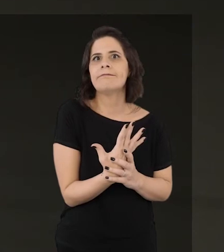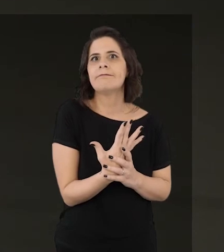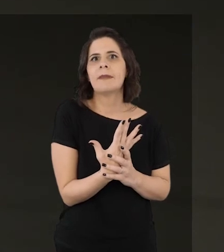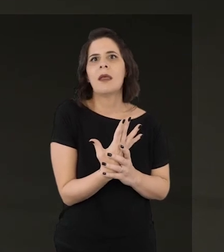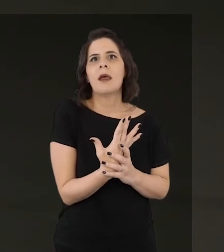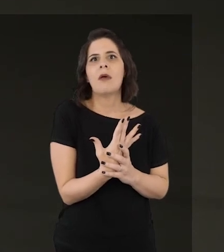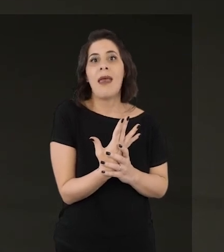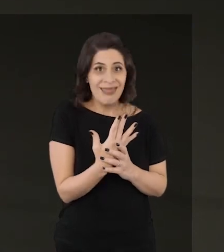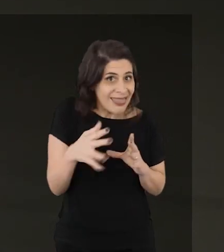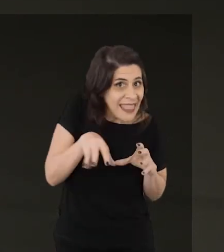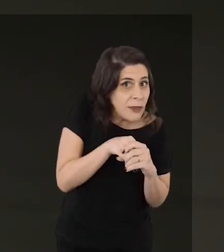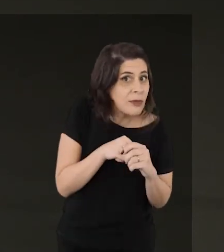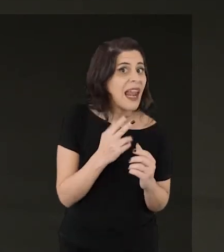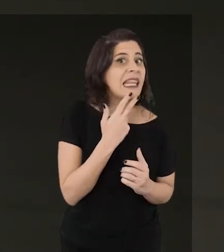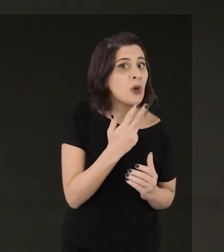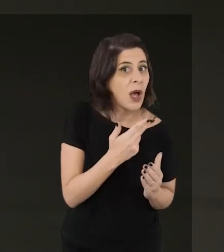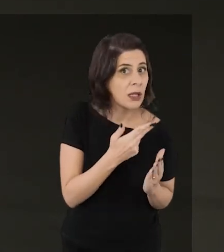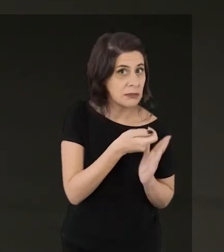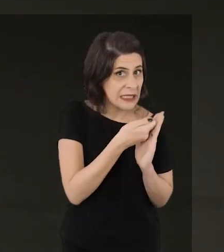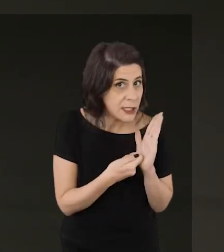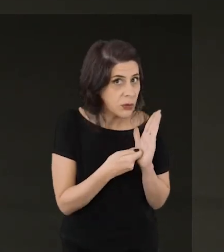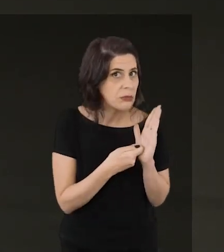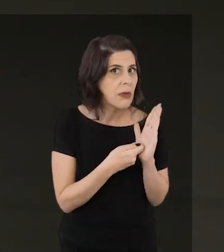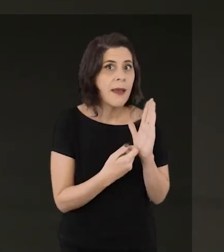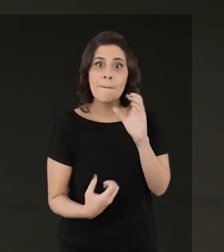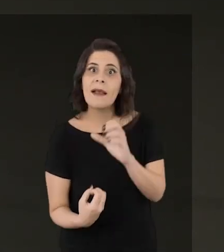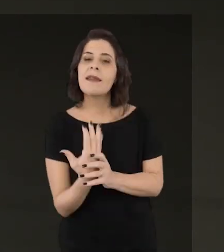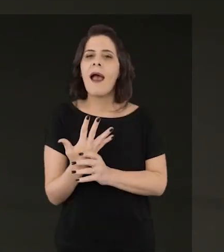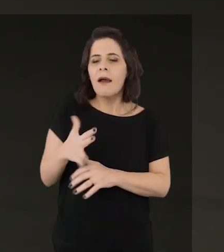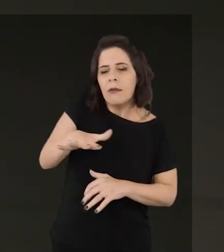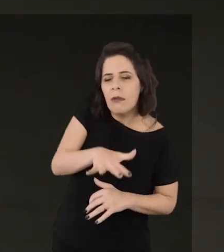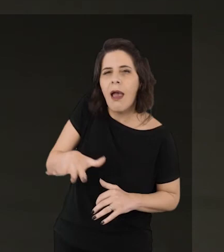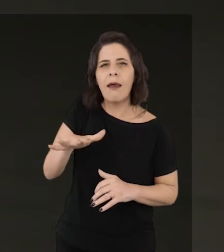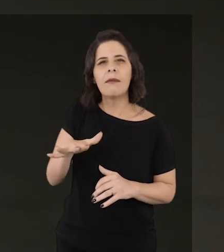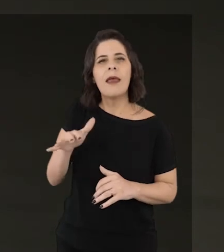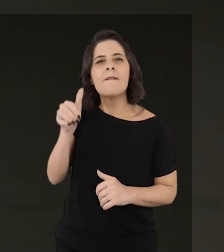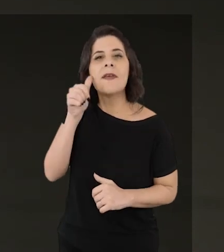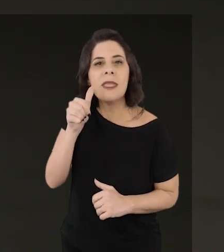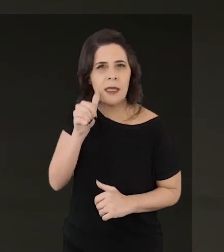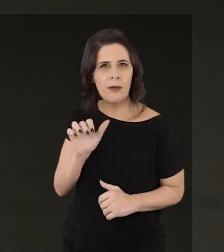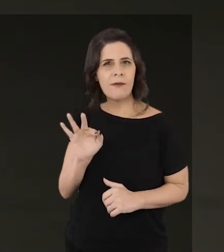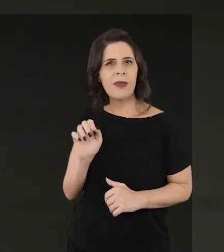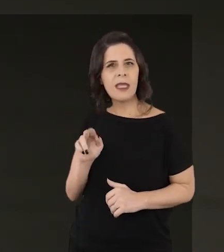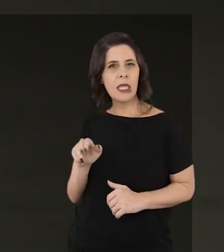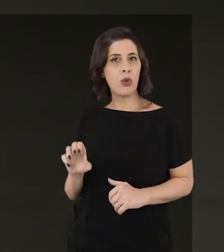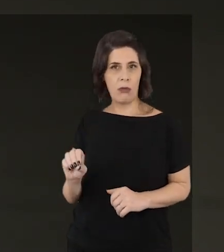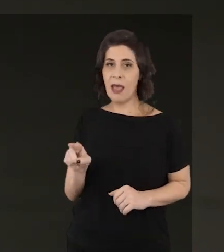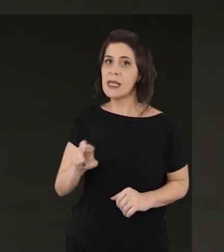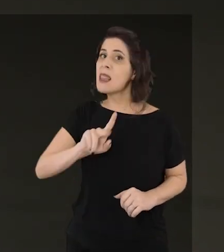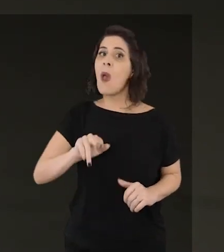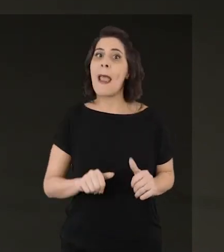through language, a universal female subjectivity that was not